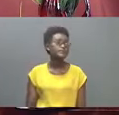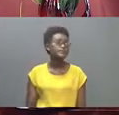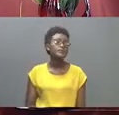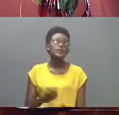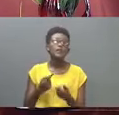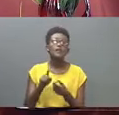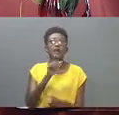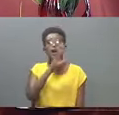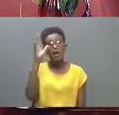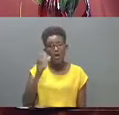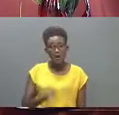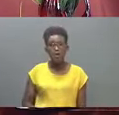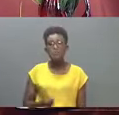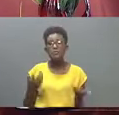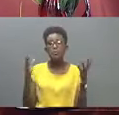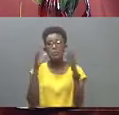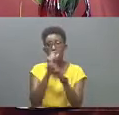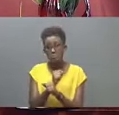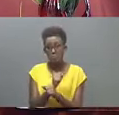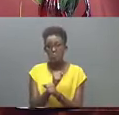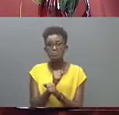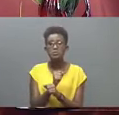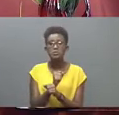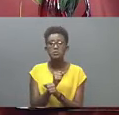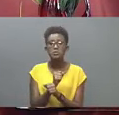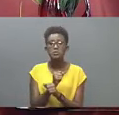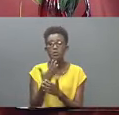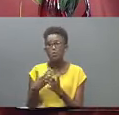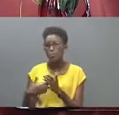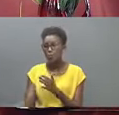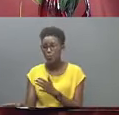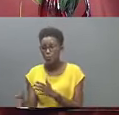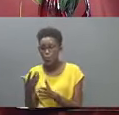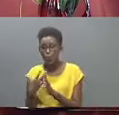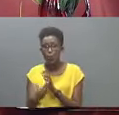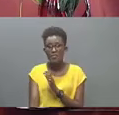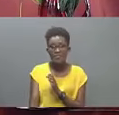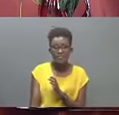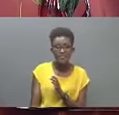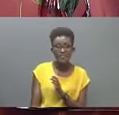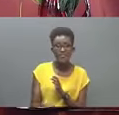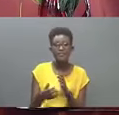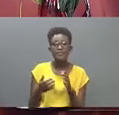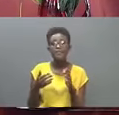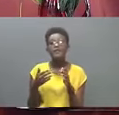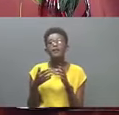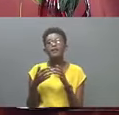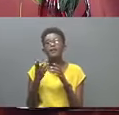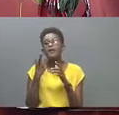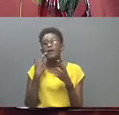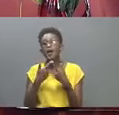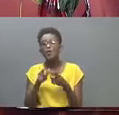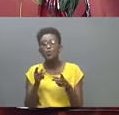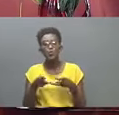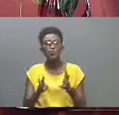Africa, we have been lost in the platform of civilization,